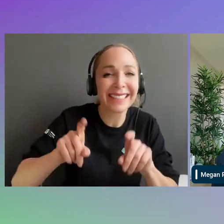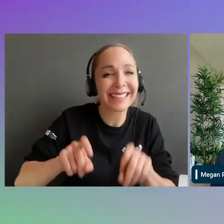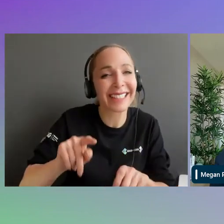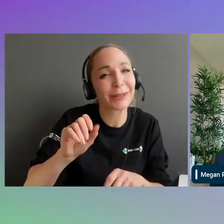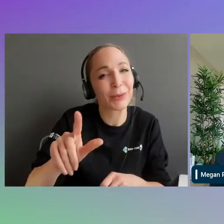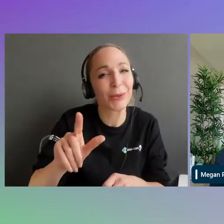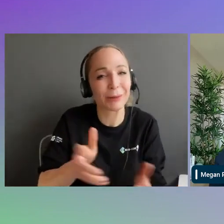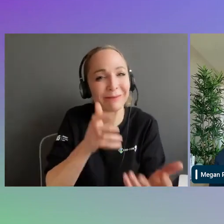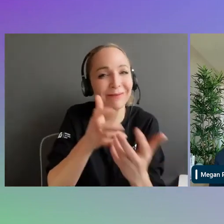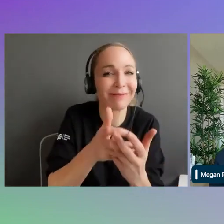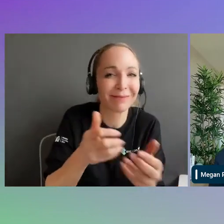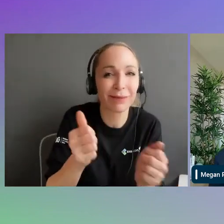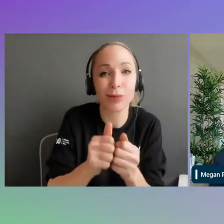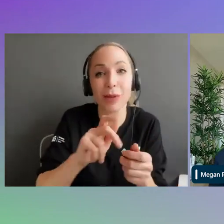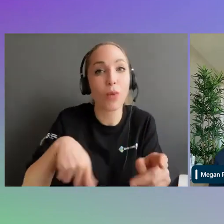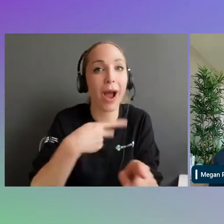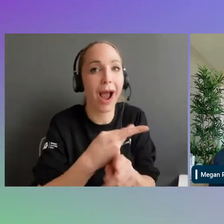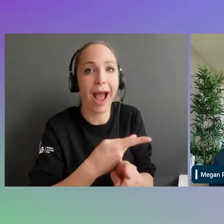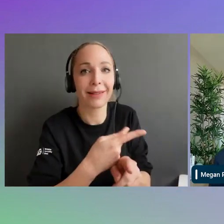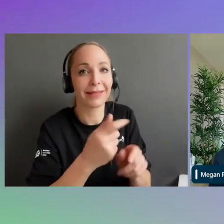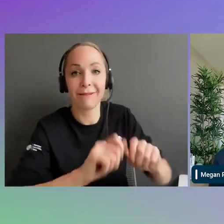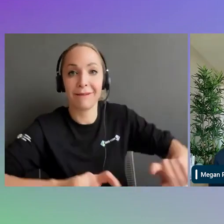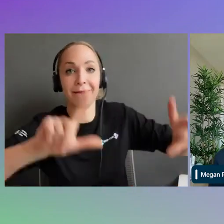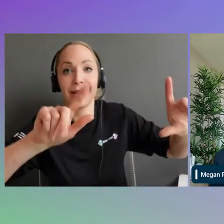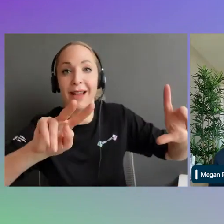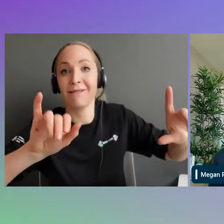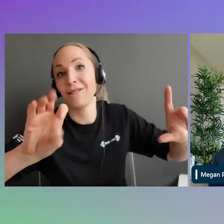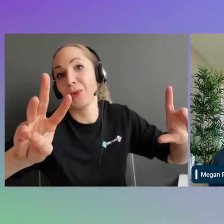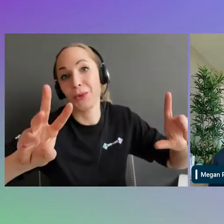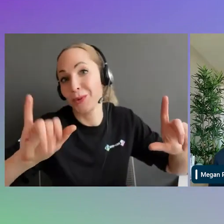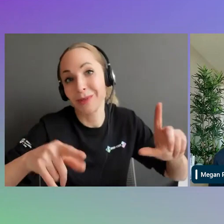we recommend. Yeah. Thank you for